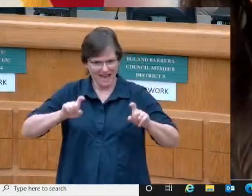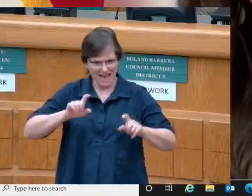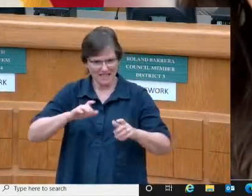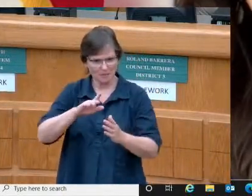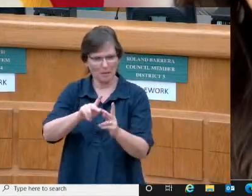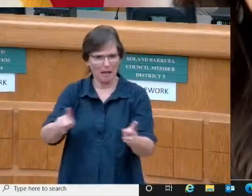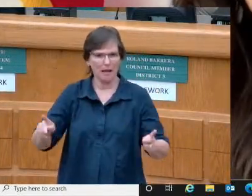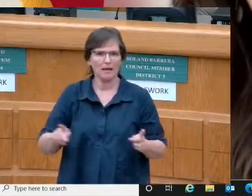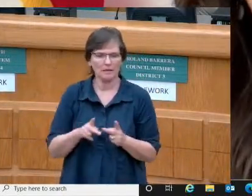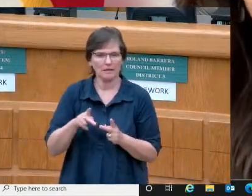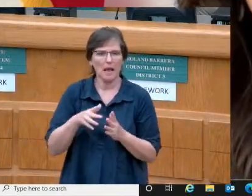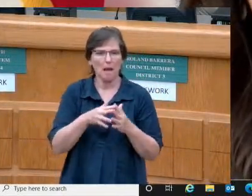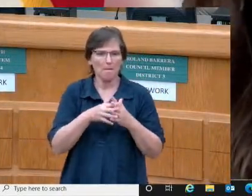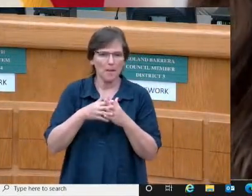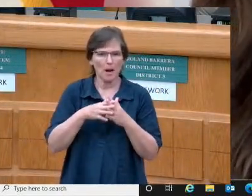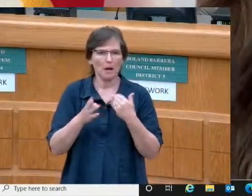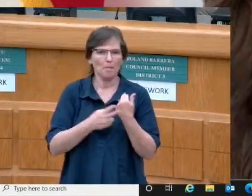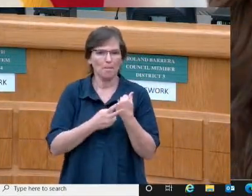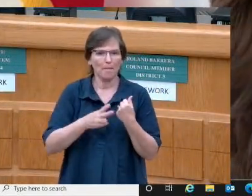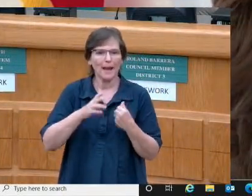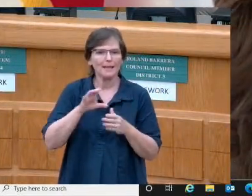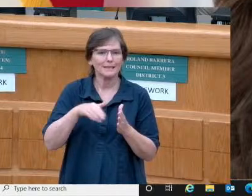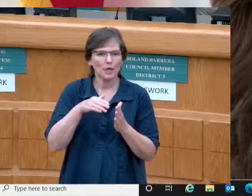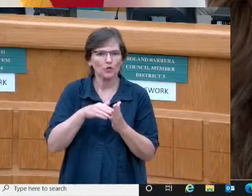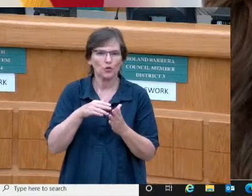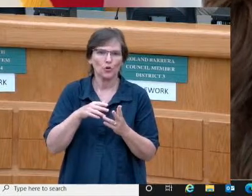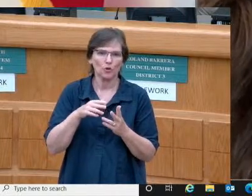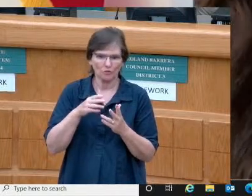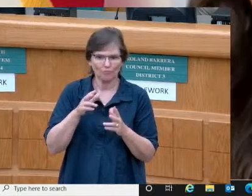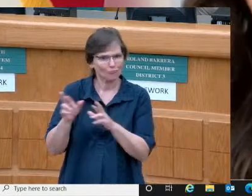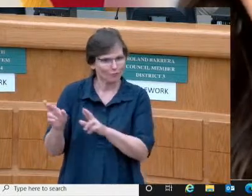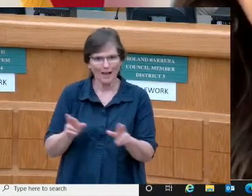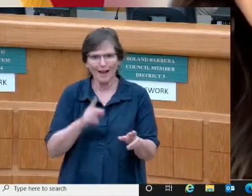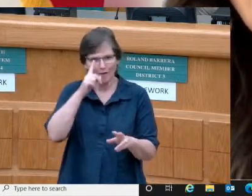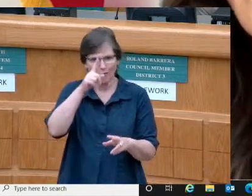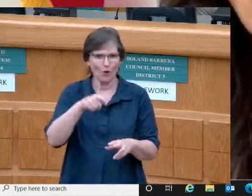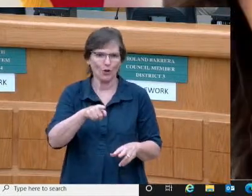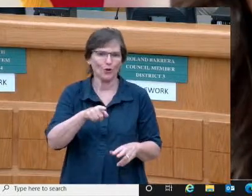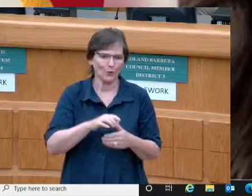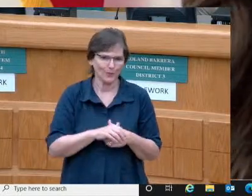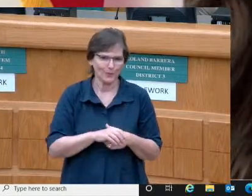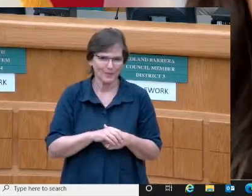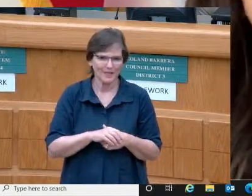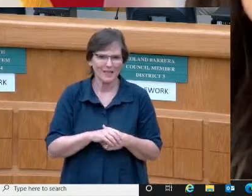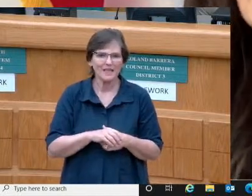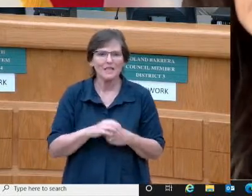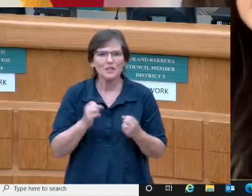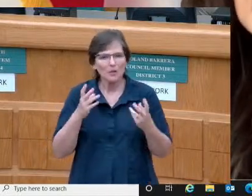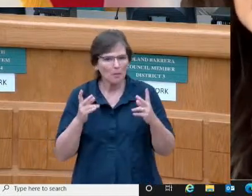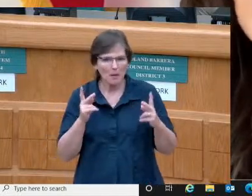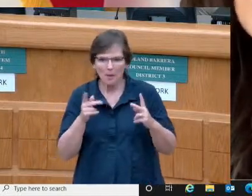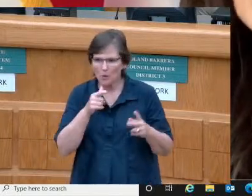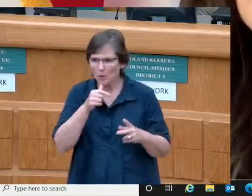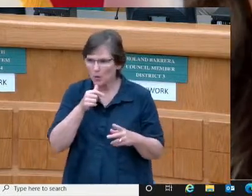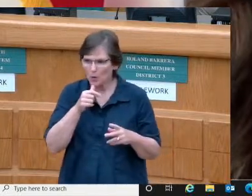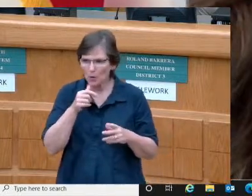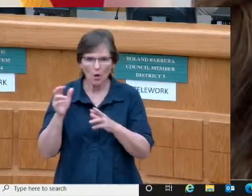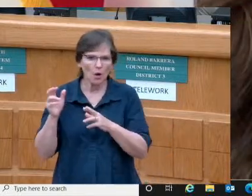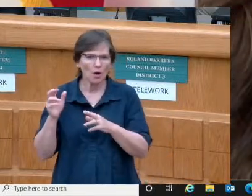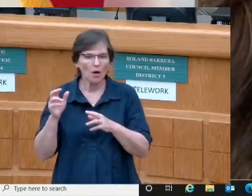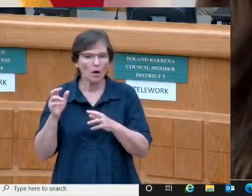seen so many acts of heroism in this pandemic, and people who bravely go to work, who have essential